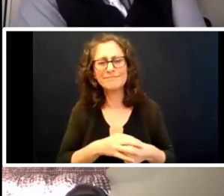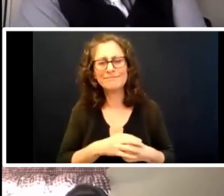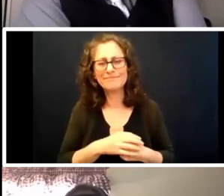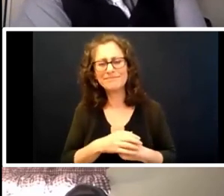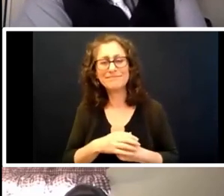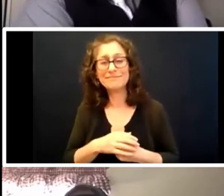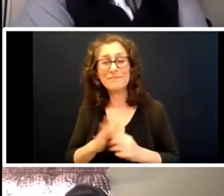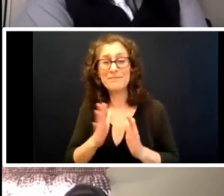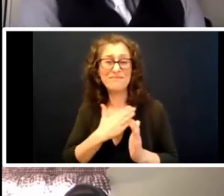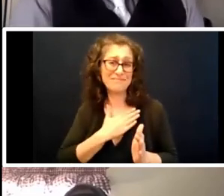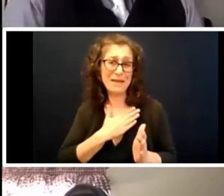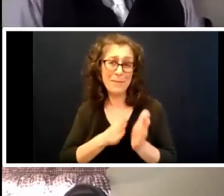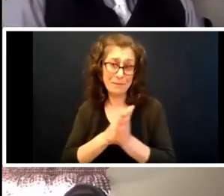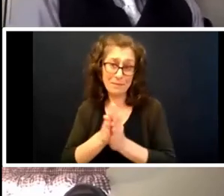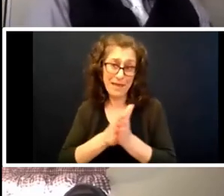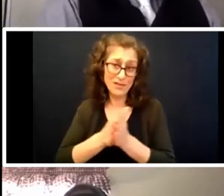But my passion and